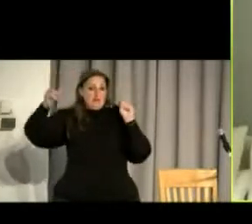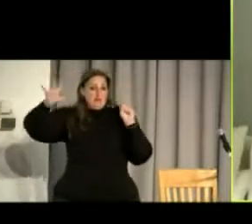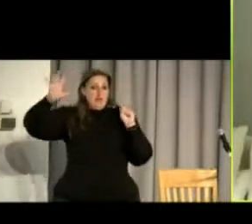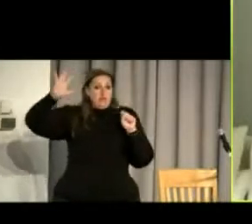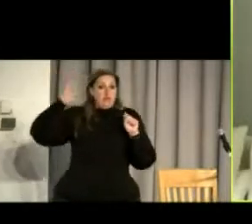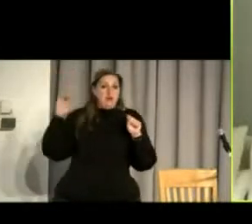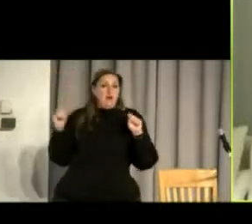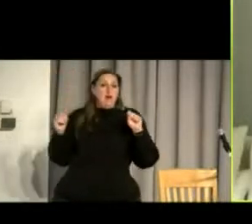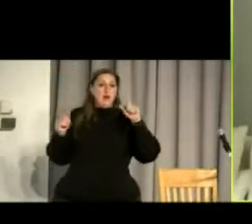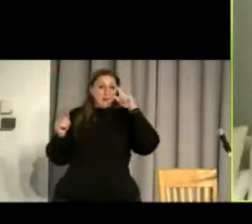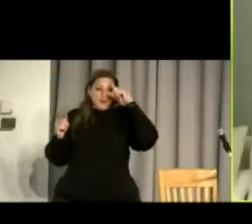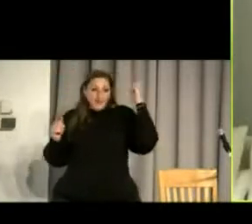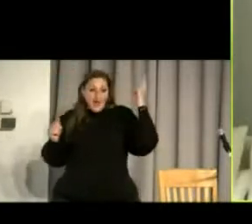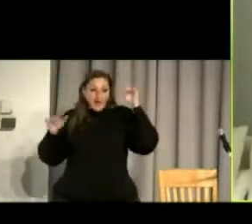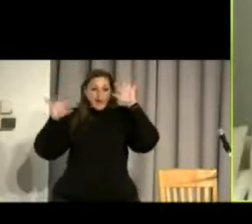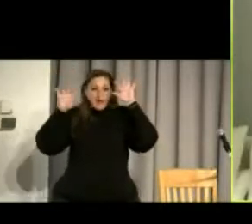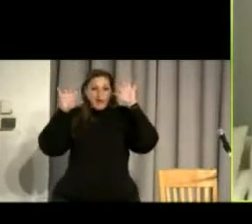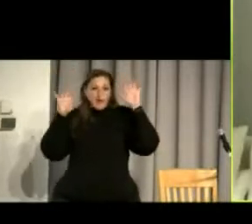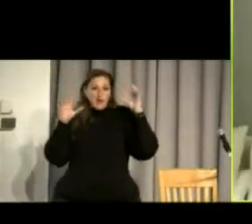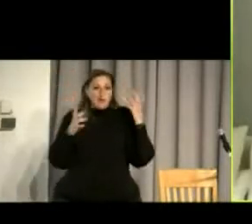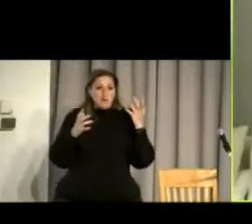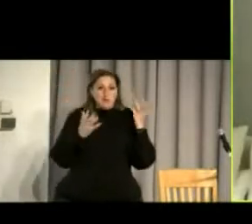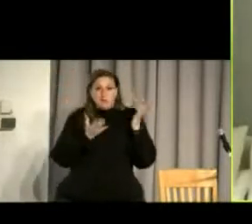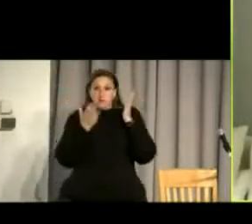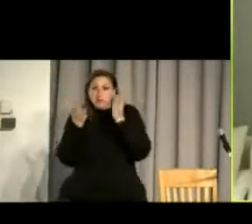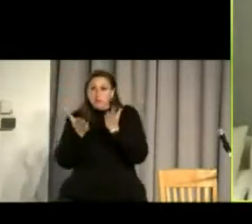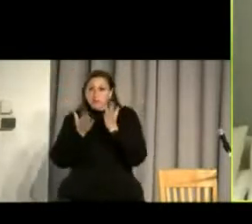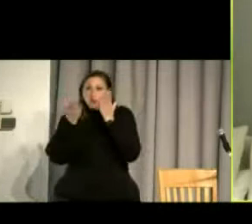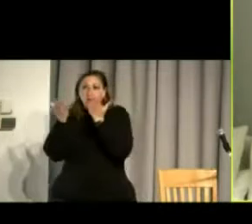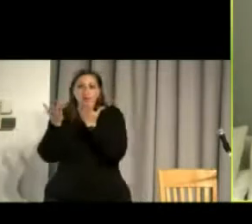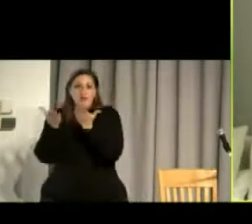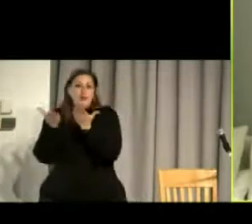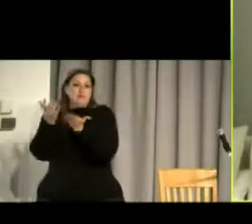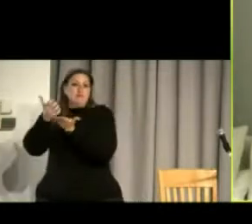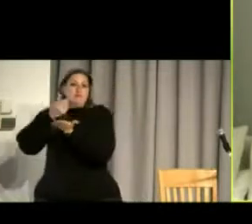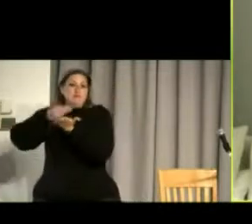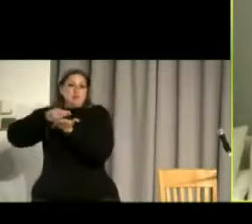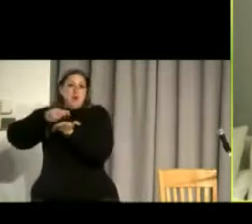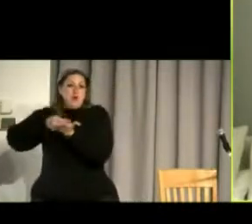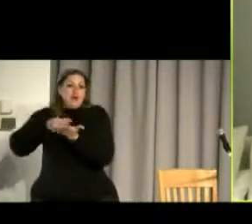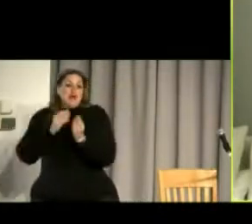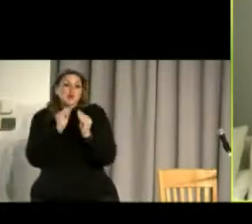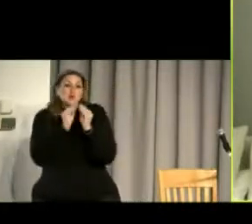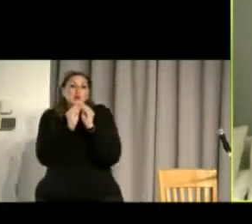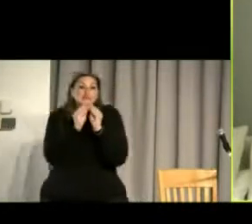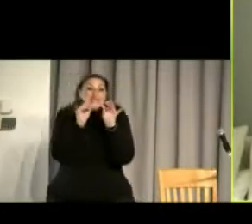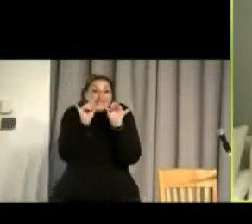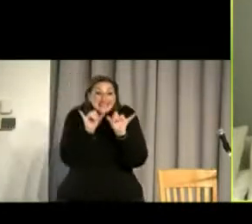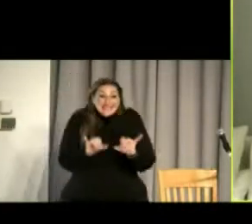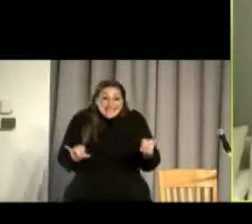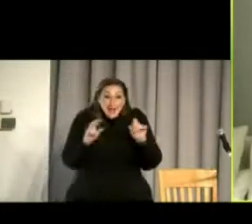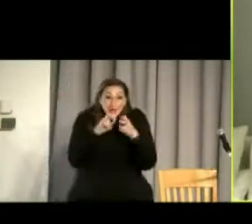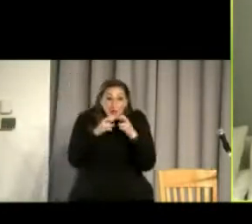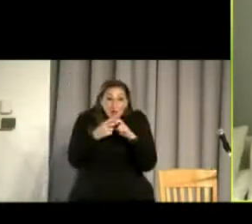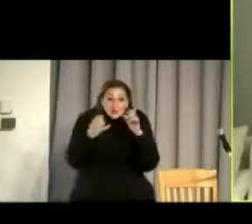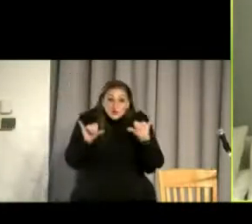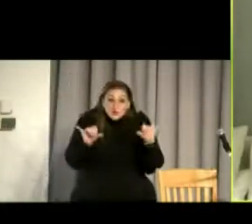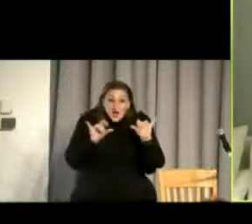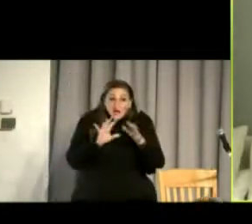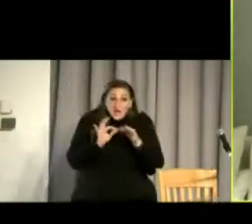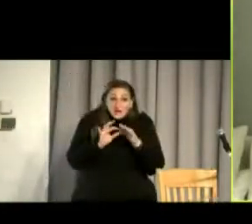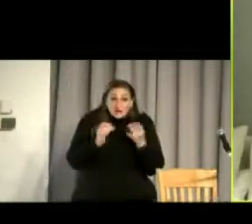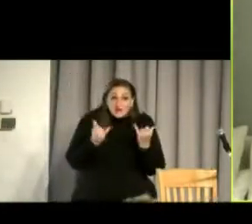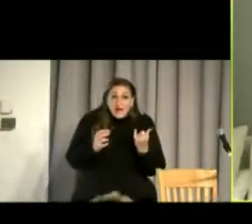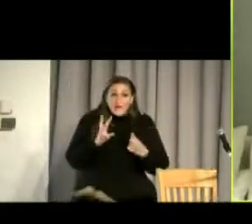Black administrations in the past requested funding from the state to fix literally the same problems we're talking about today with our